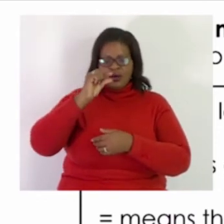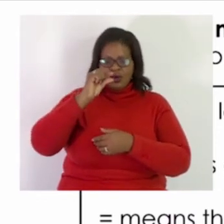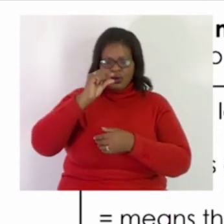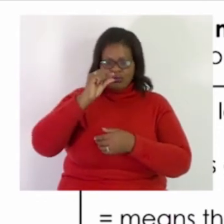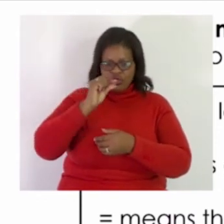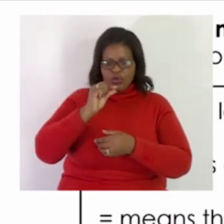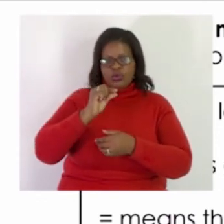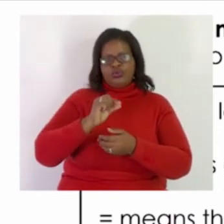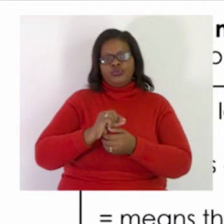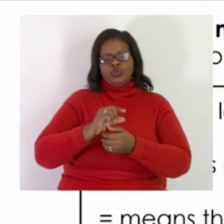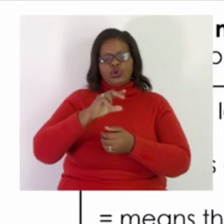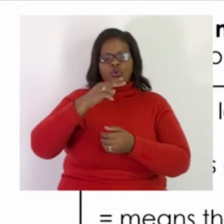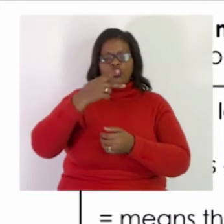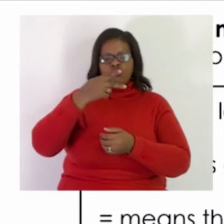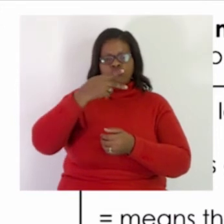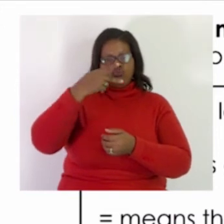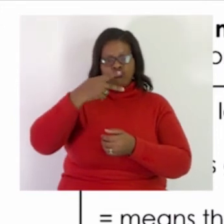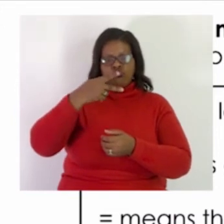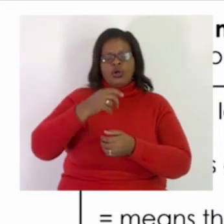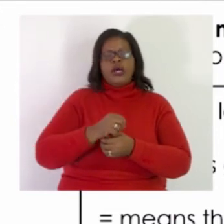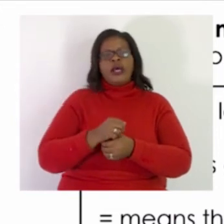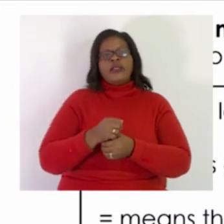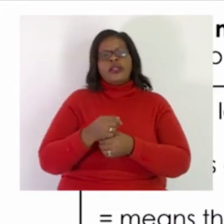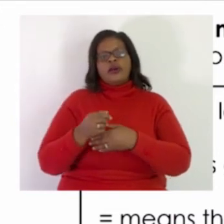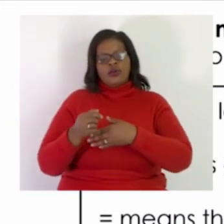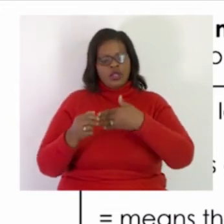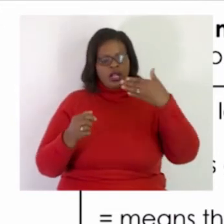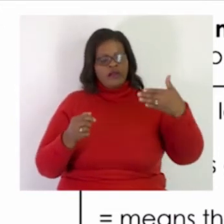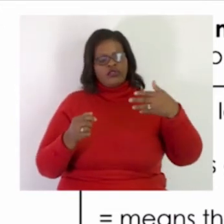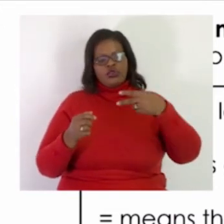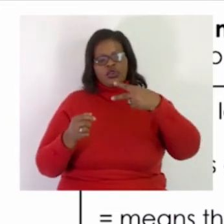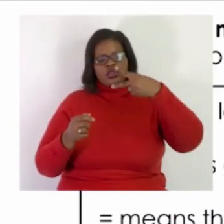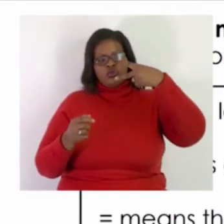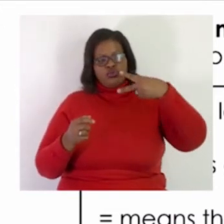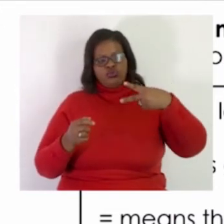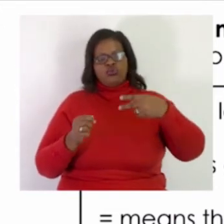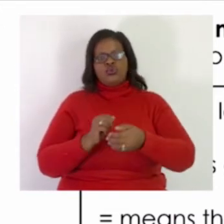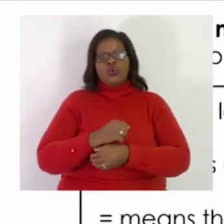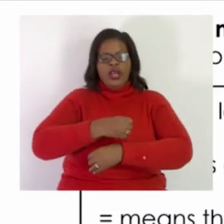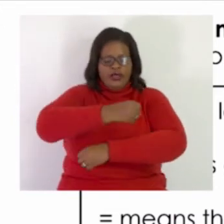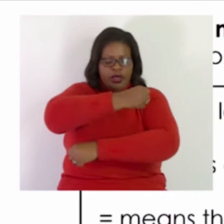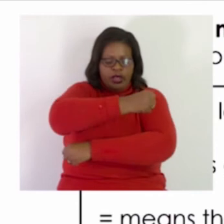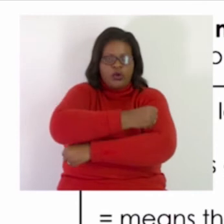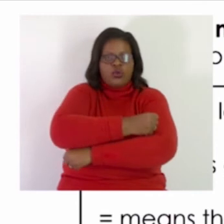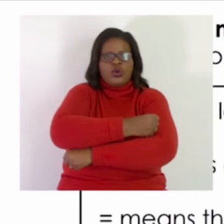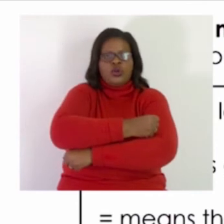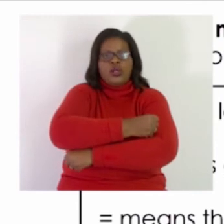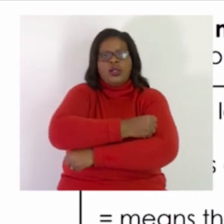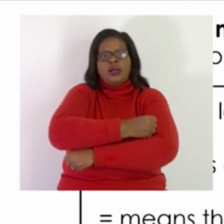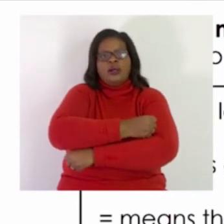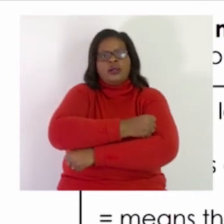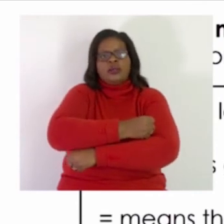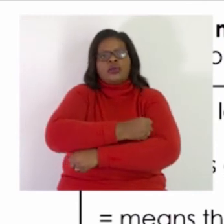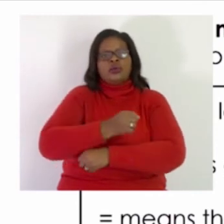the left, it is greater than. And the equal to is already known by